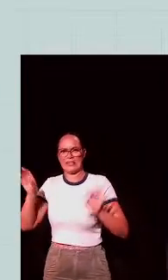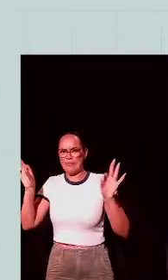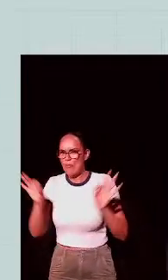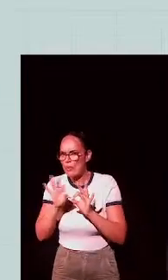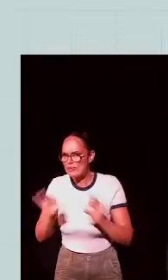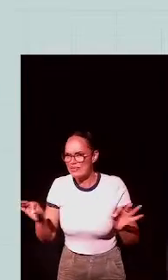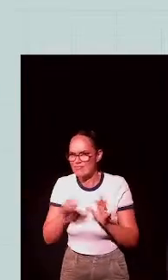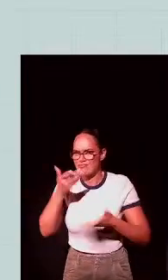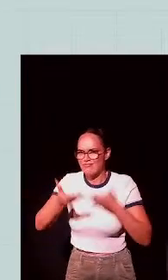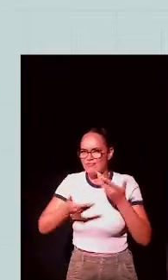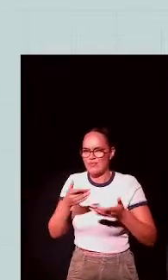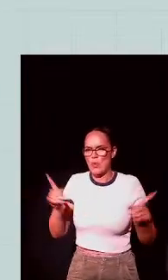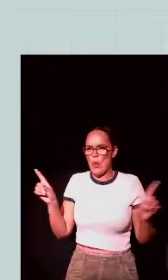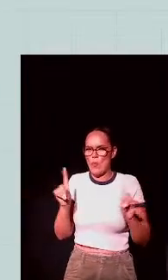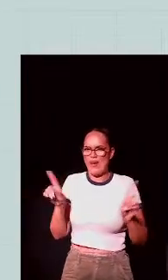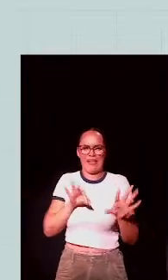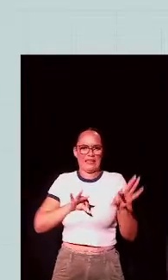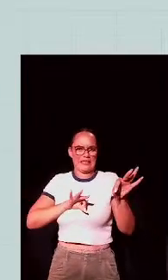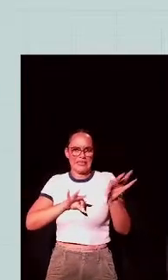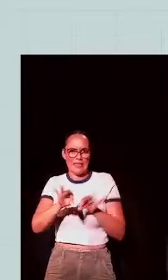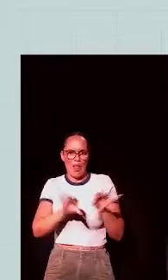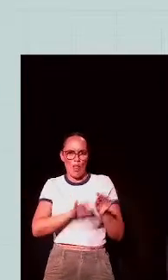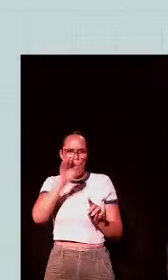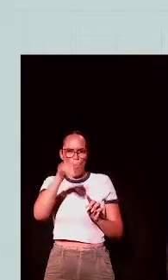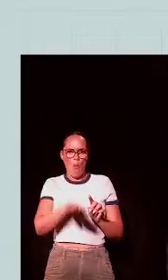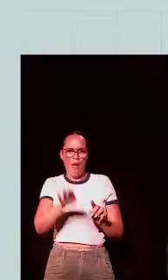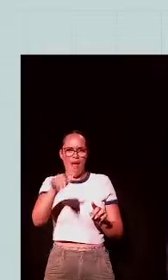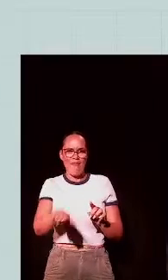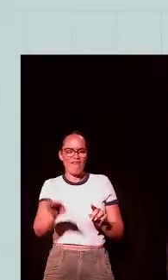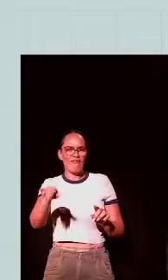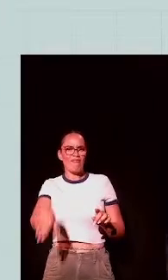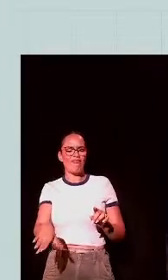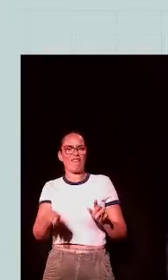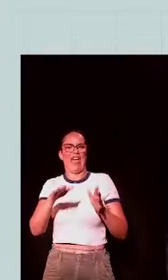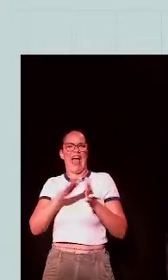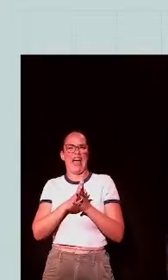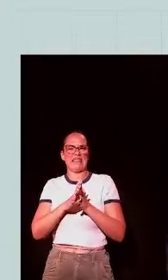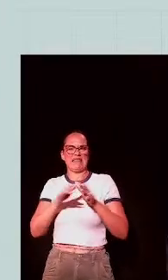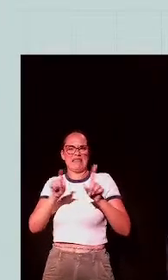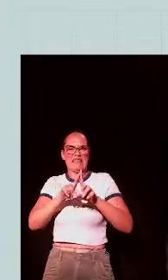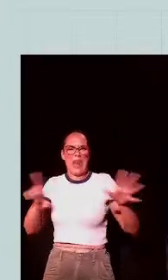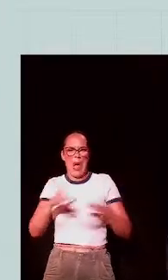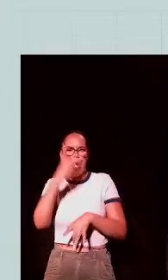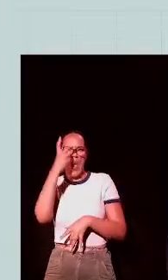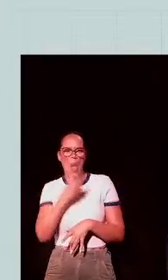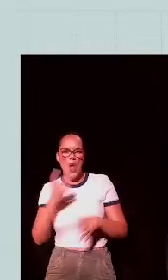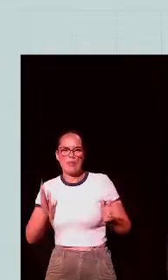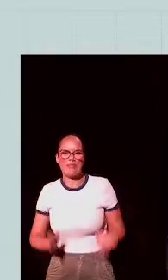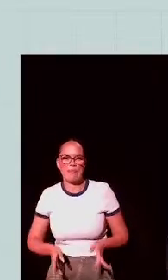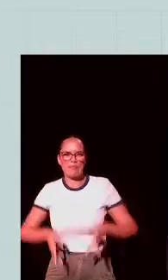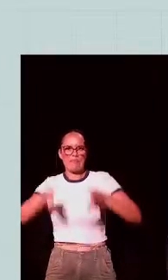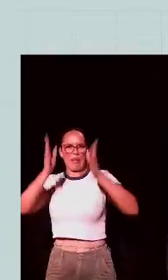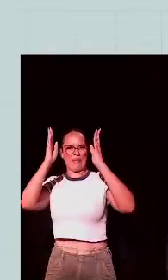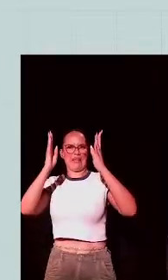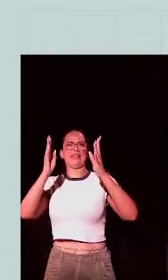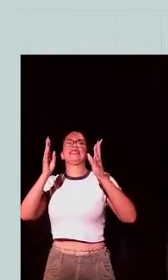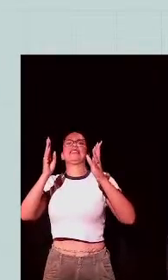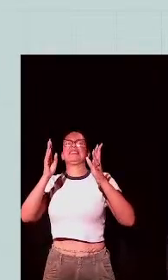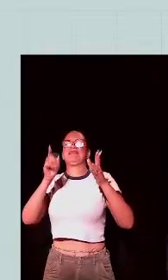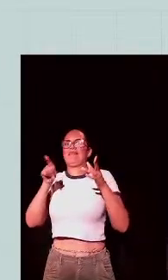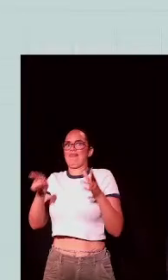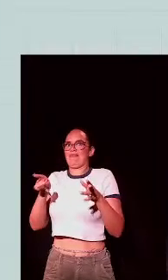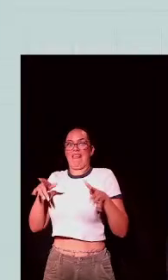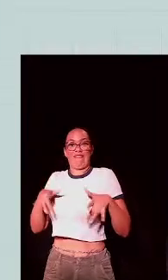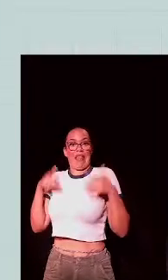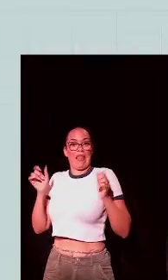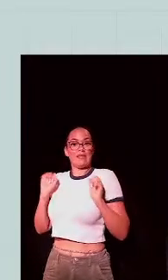crumbling synthwave, industrial and chiptunes, which I'm very excited about. Paulee also took me on the most